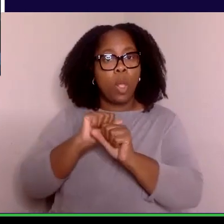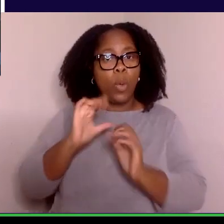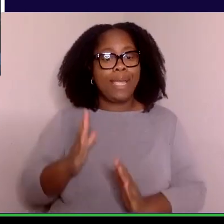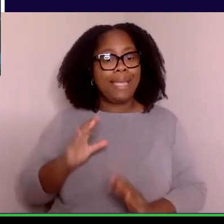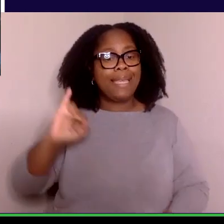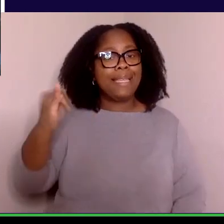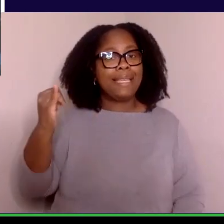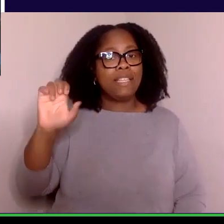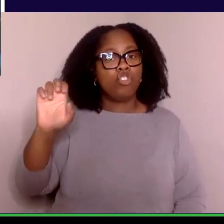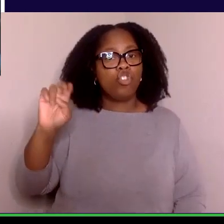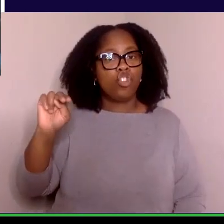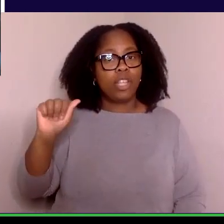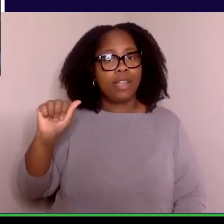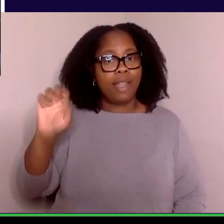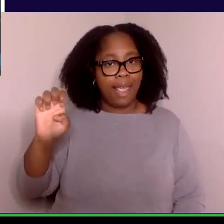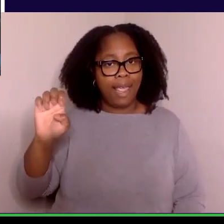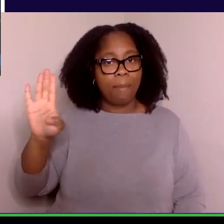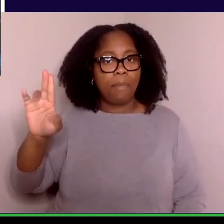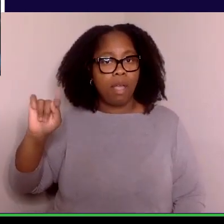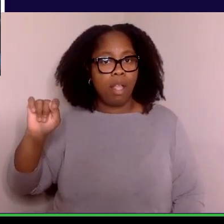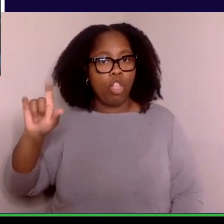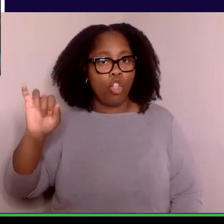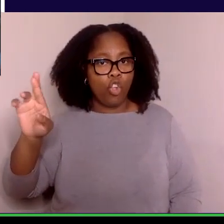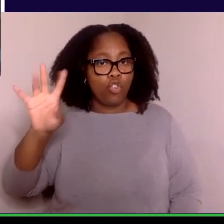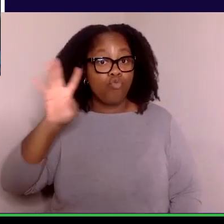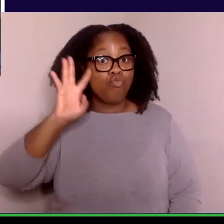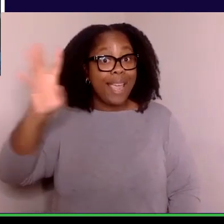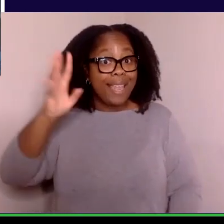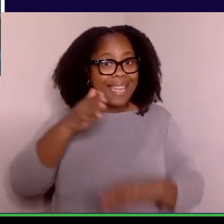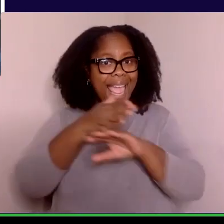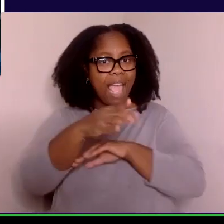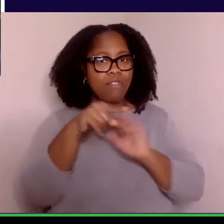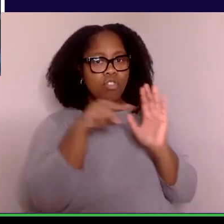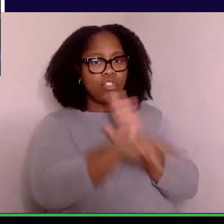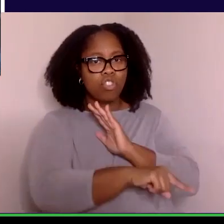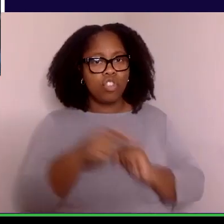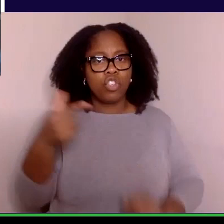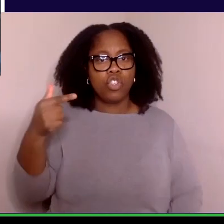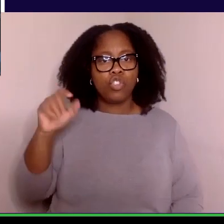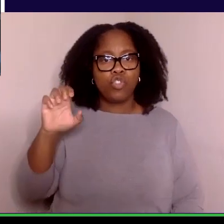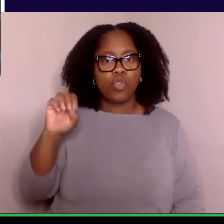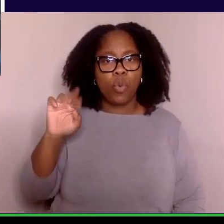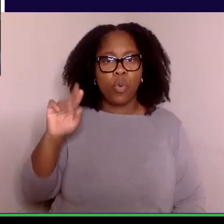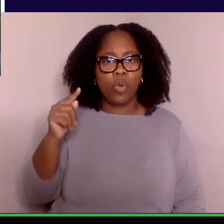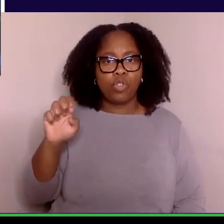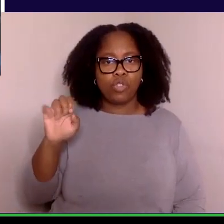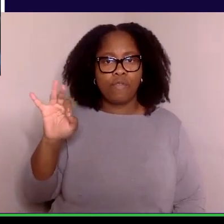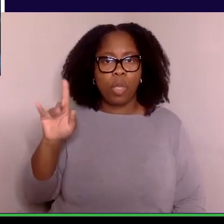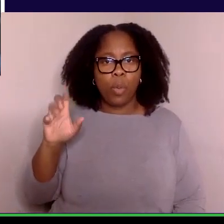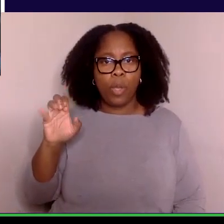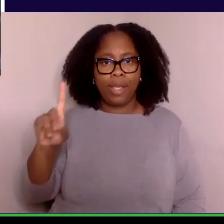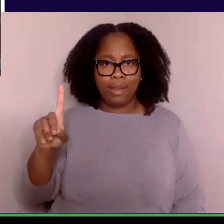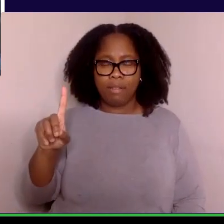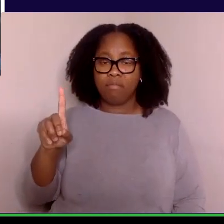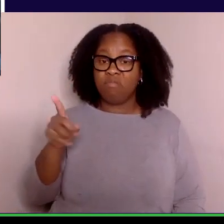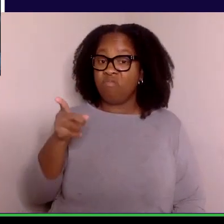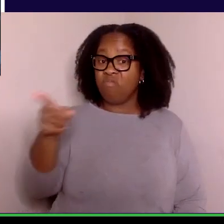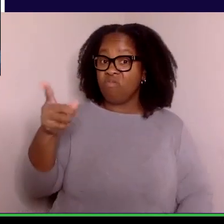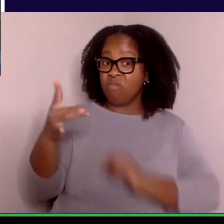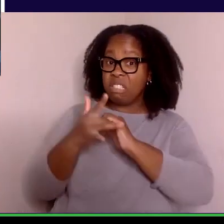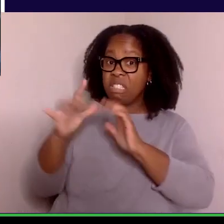the wake of George Floyd's death. As an underrepresented woman of color in the tech